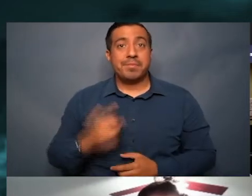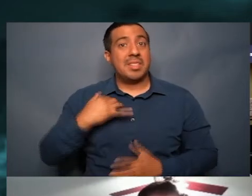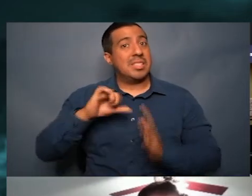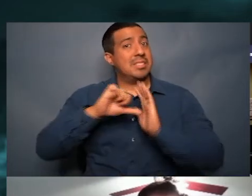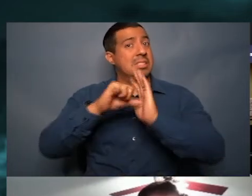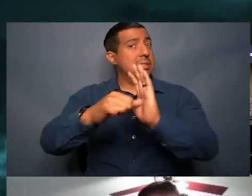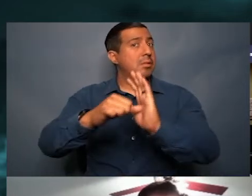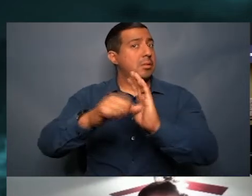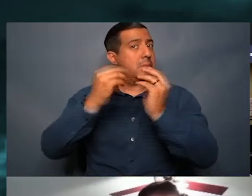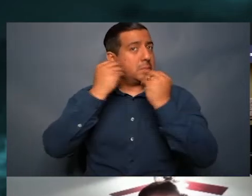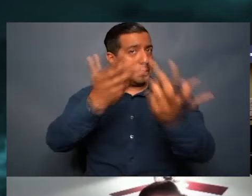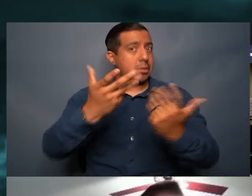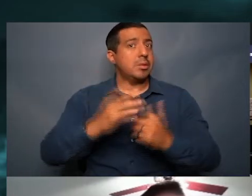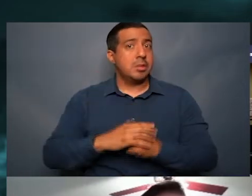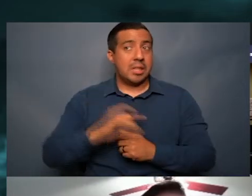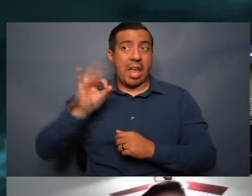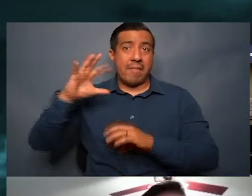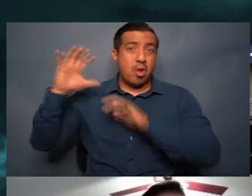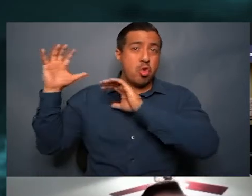that enough.